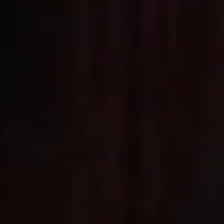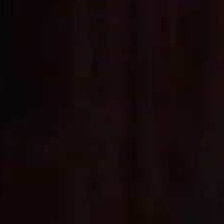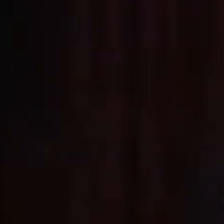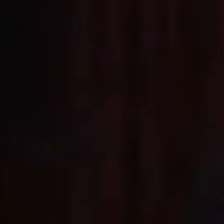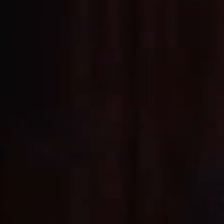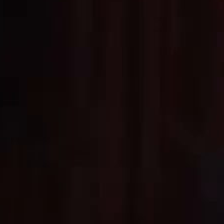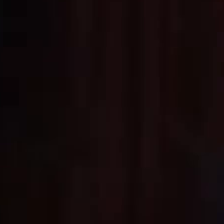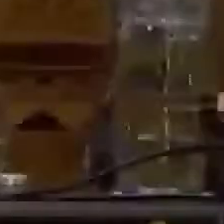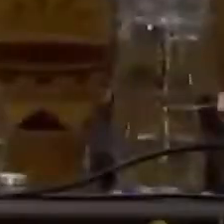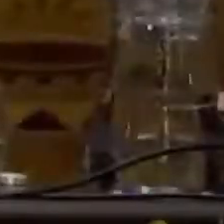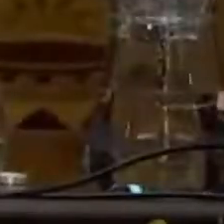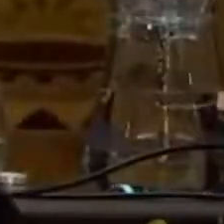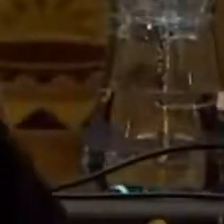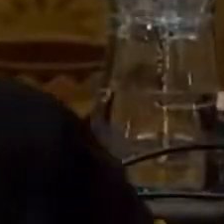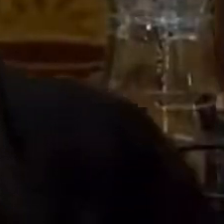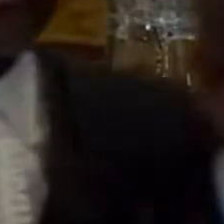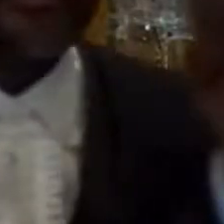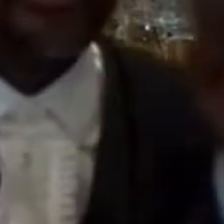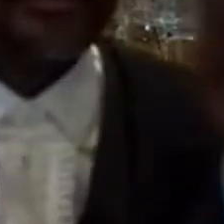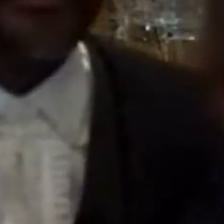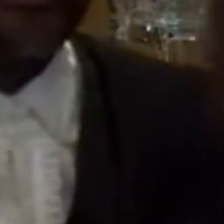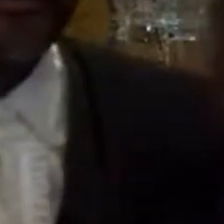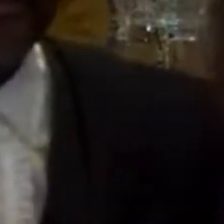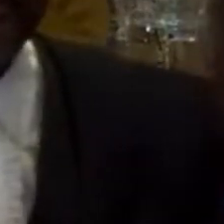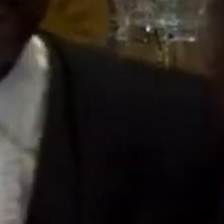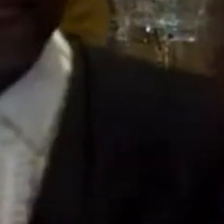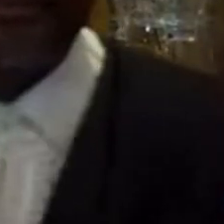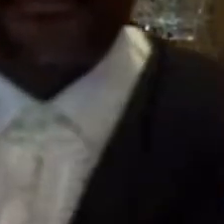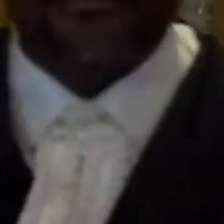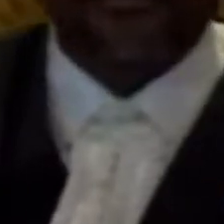Honorable members, the ladies of the PPS,